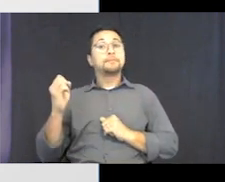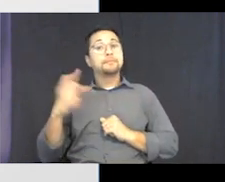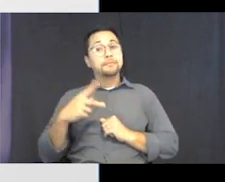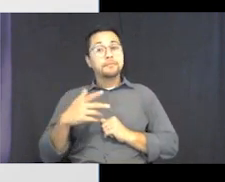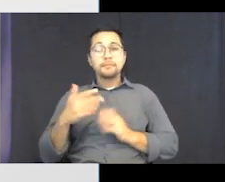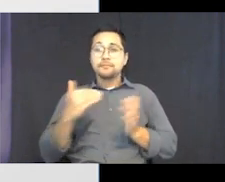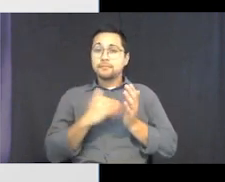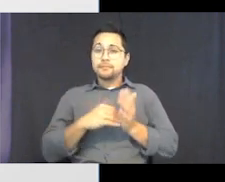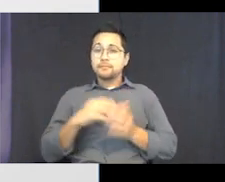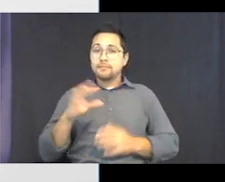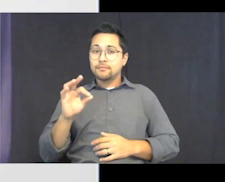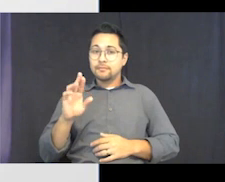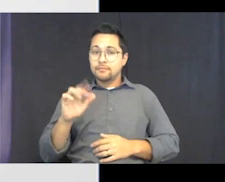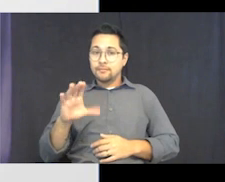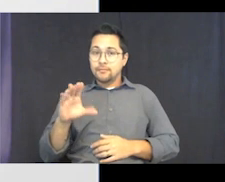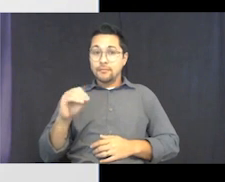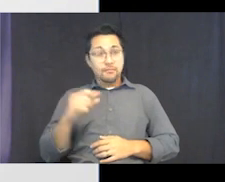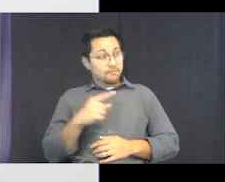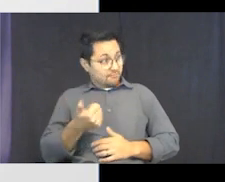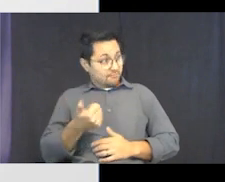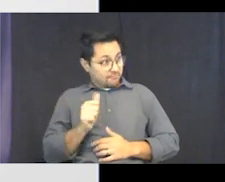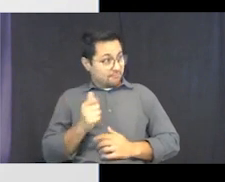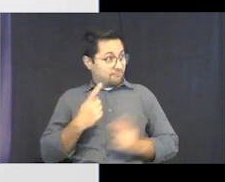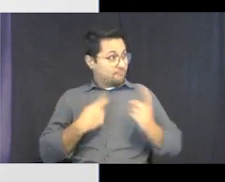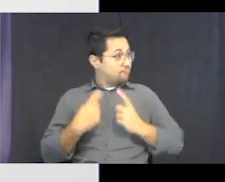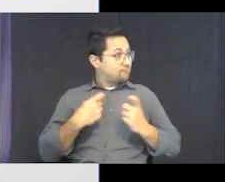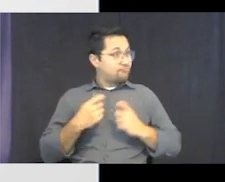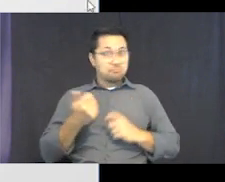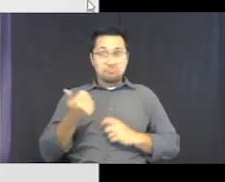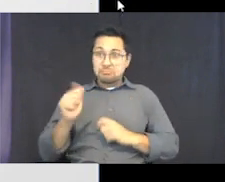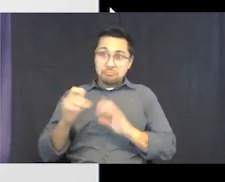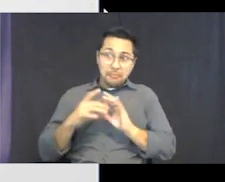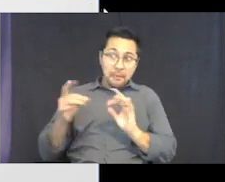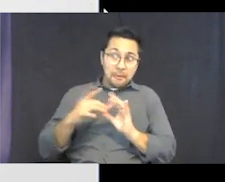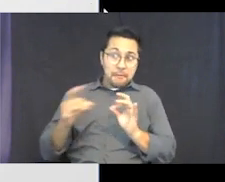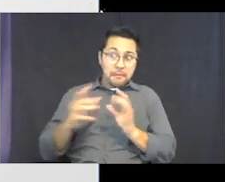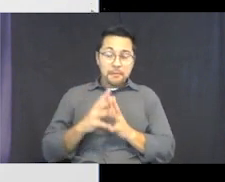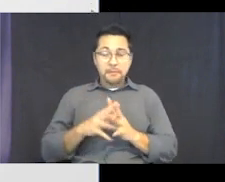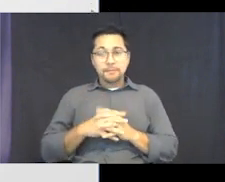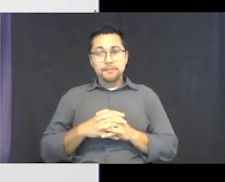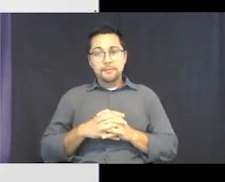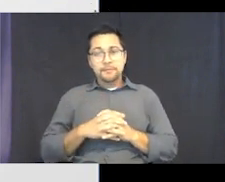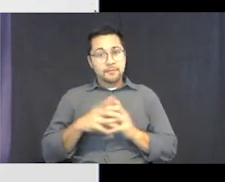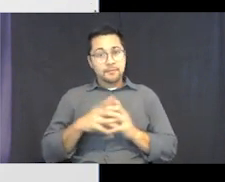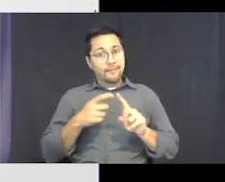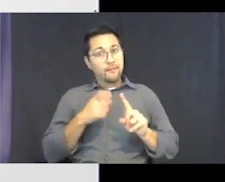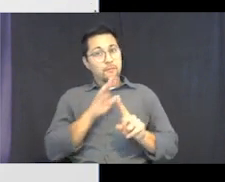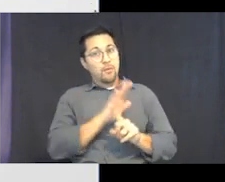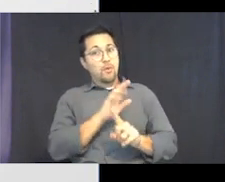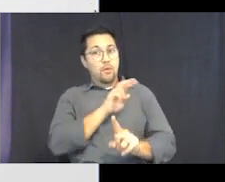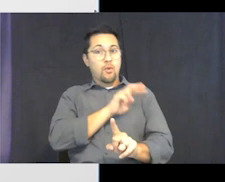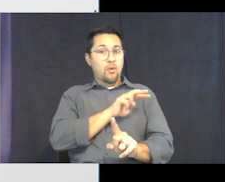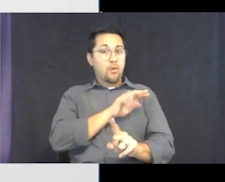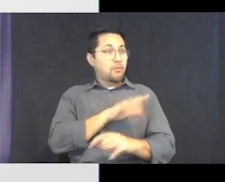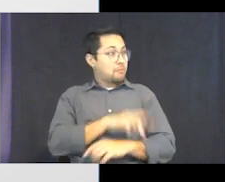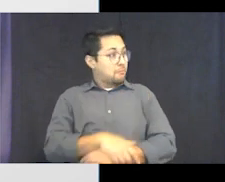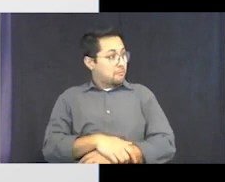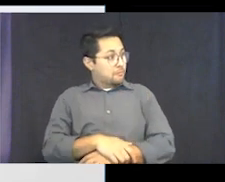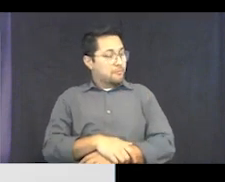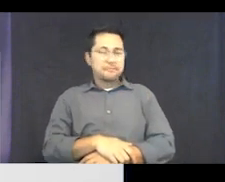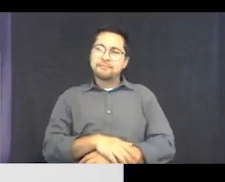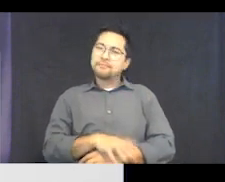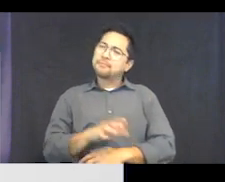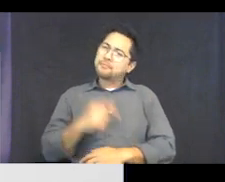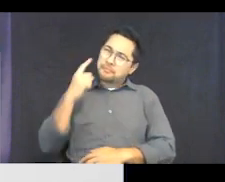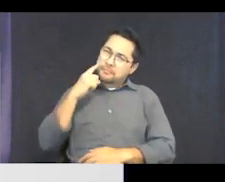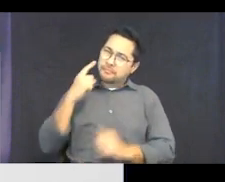Okay, Dr. Karinko, do you have any questions? Or are there any comments from your side? Well, I